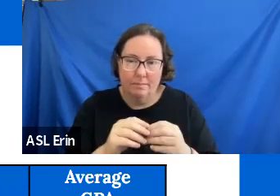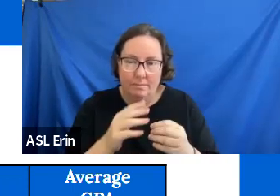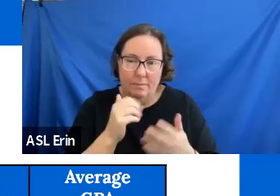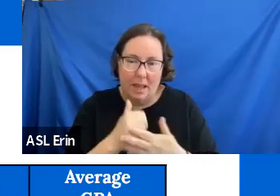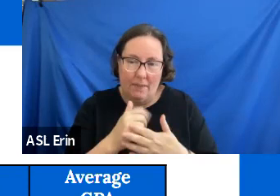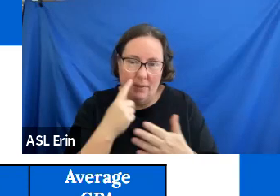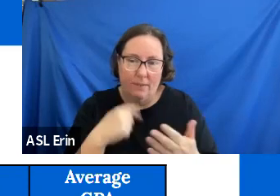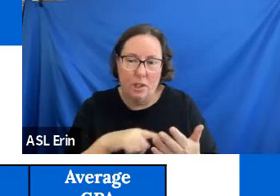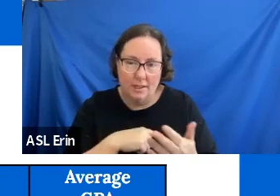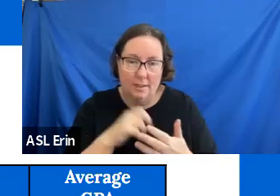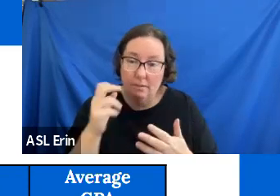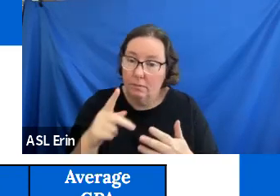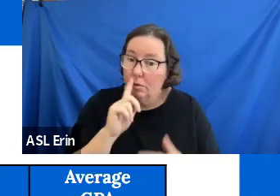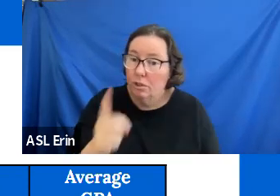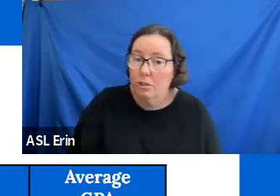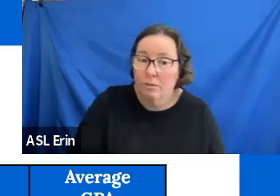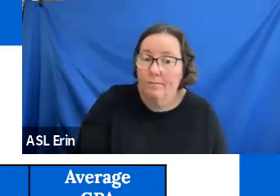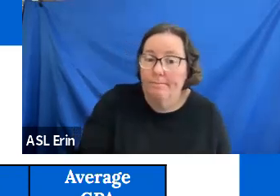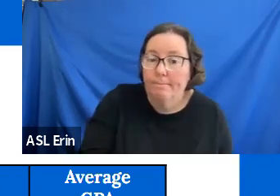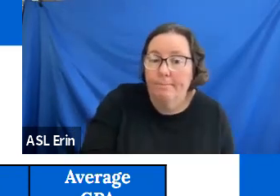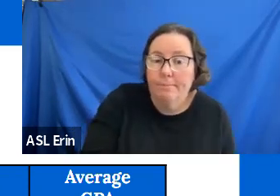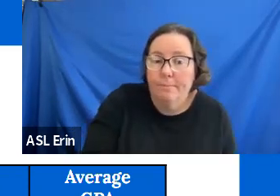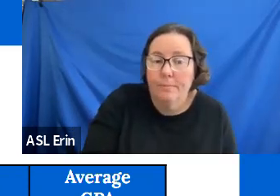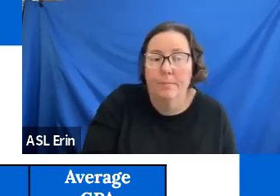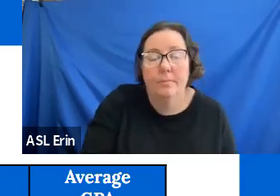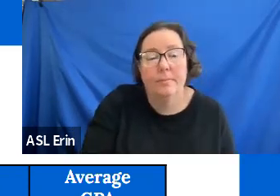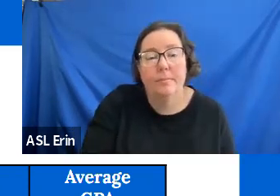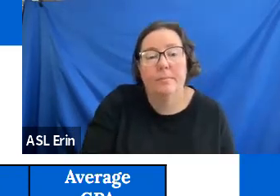for us. So sure, we can, yeah. Absolutely. Thank you.